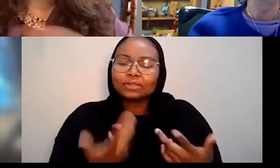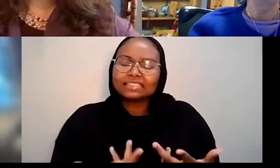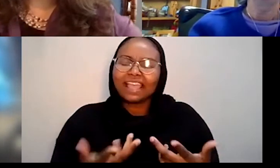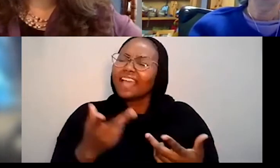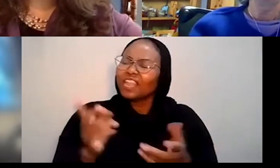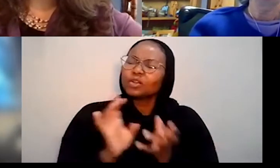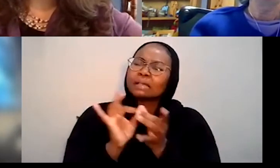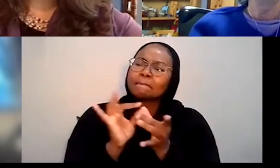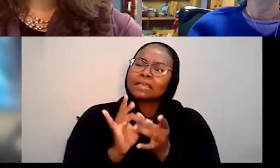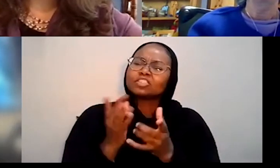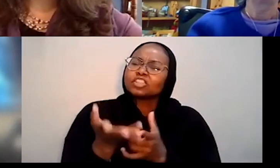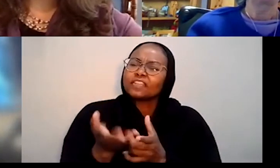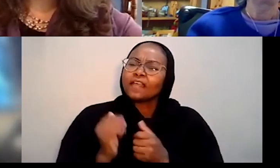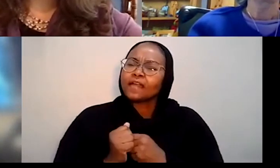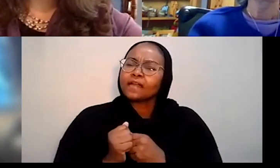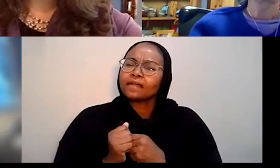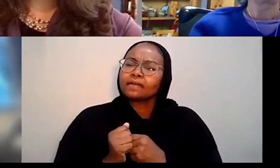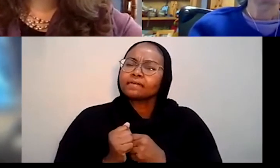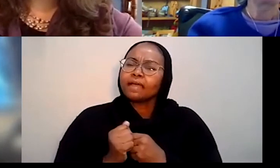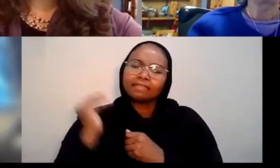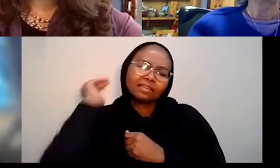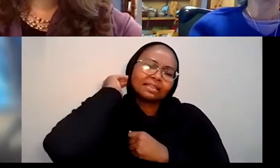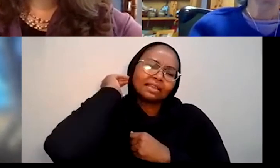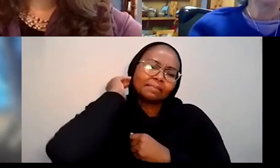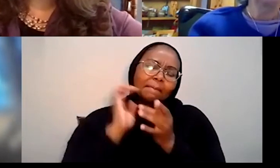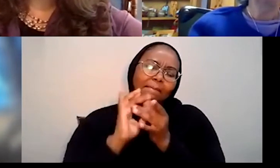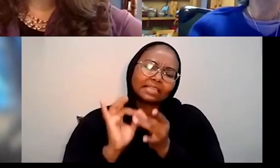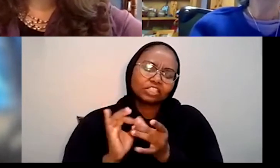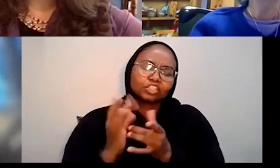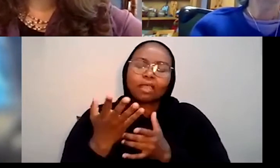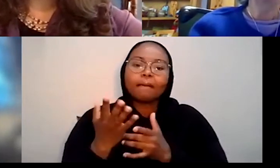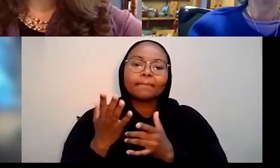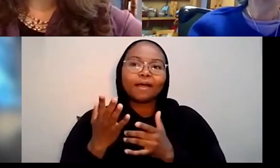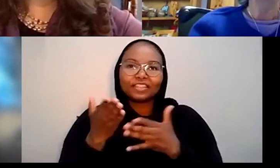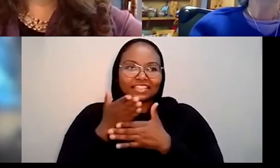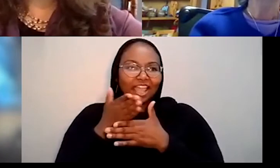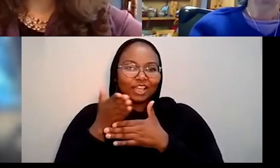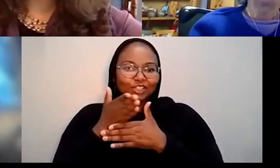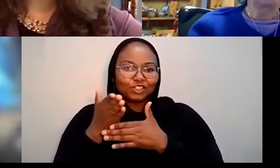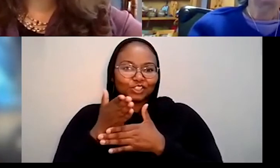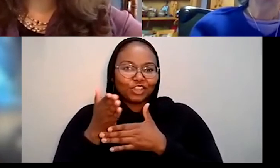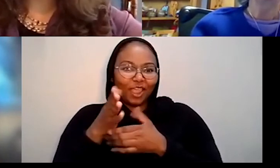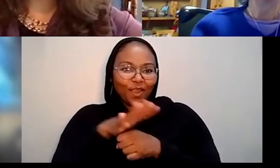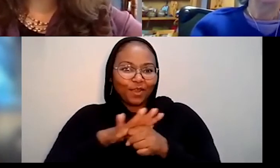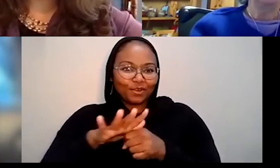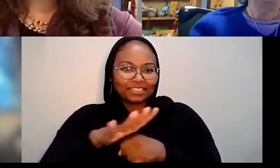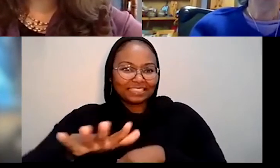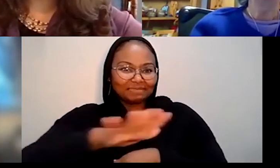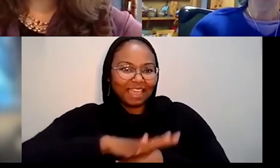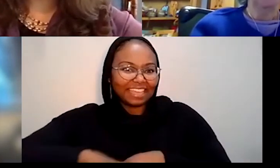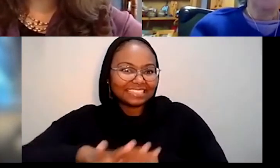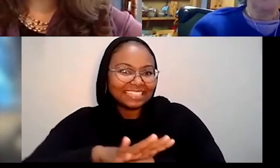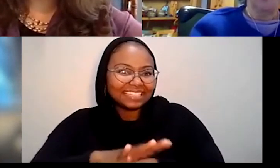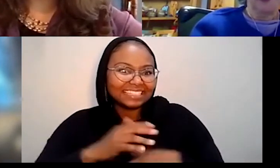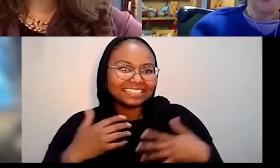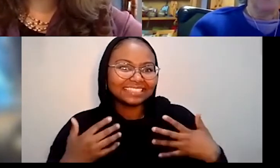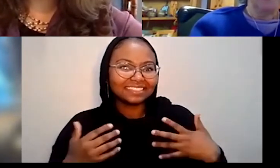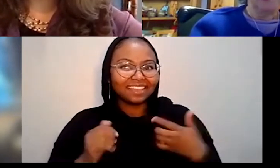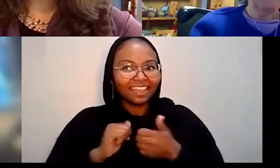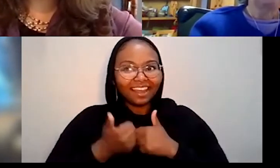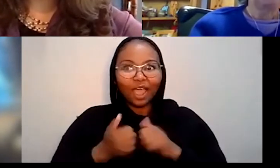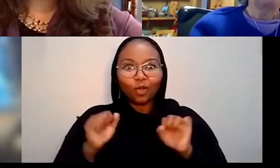message in there, there's a subliminal message in there about shared spaces you know, and how it can be